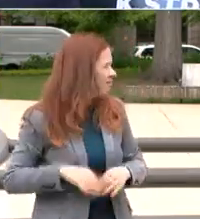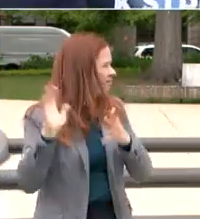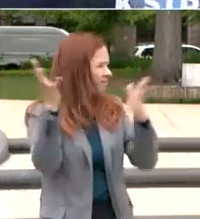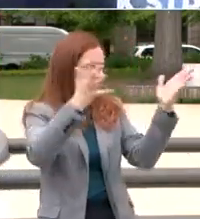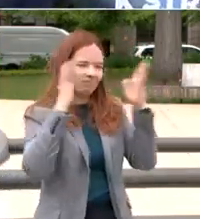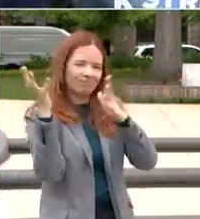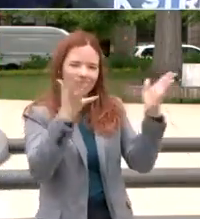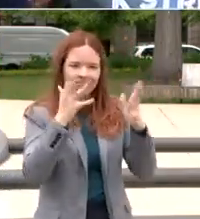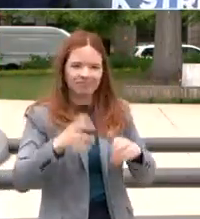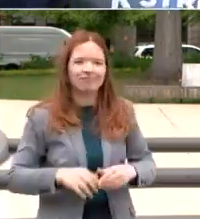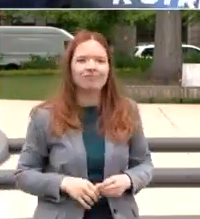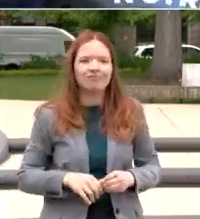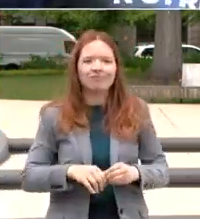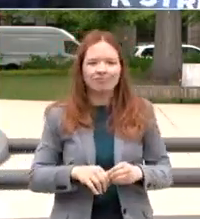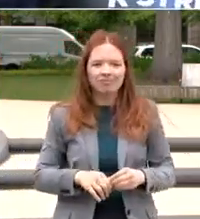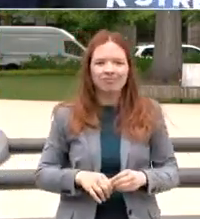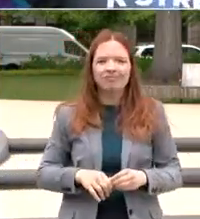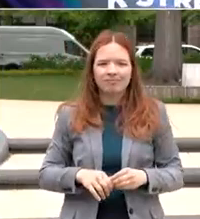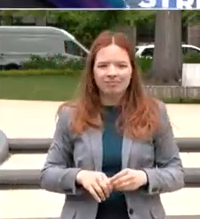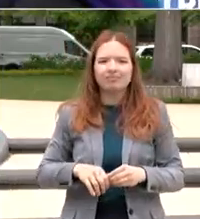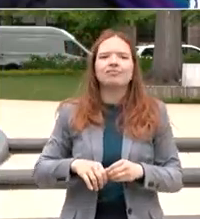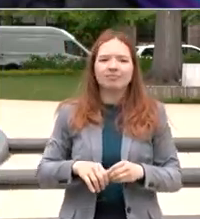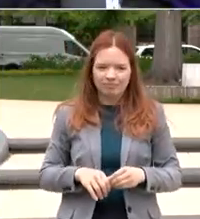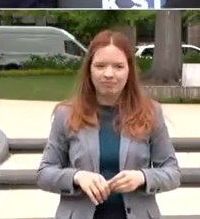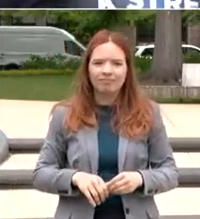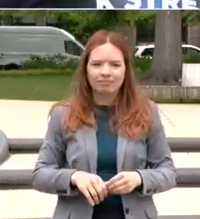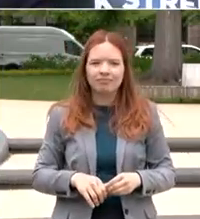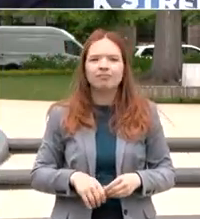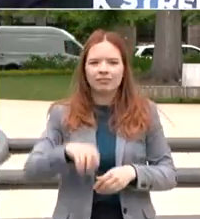And Jaron Price.